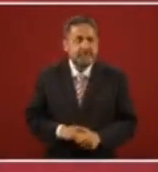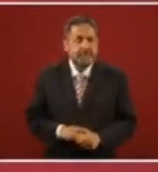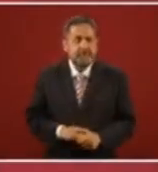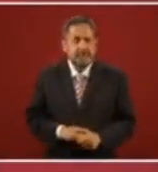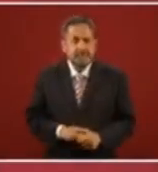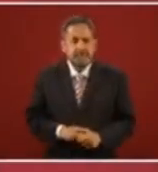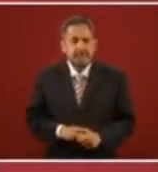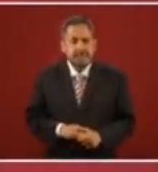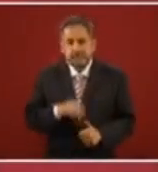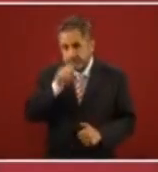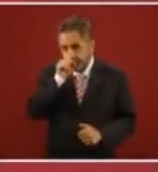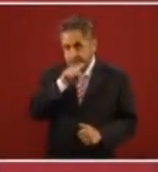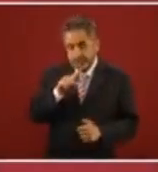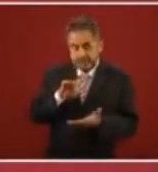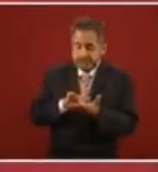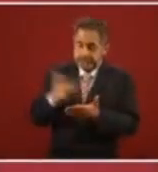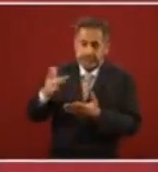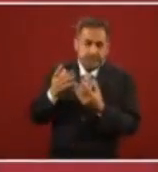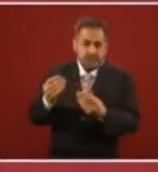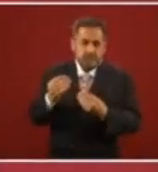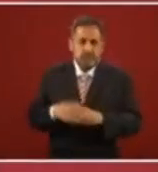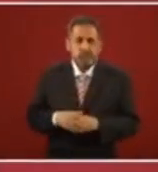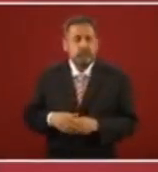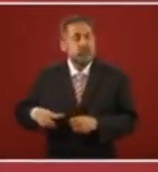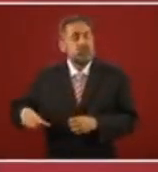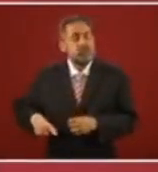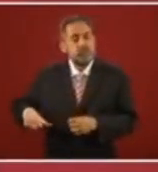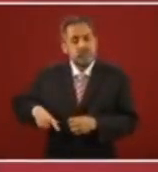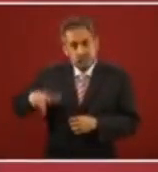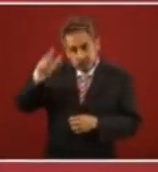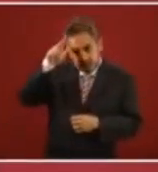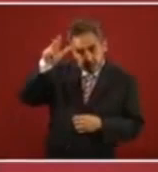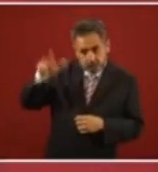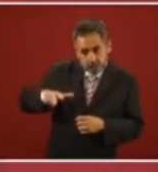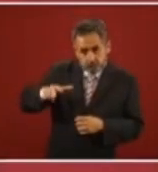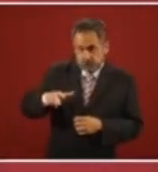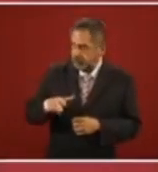agradecer mucho al gobierno de Hidalgo